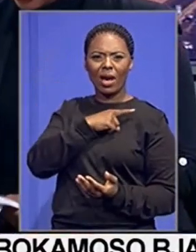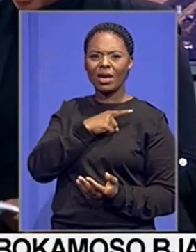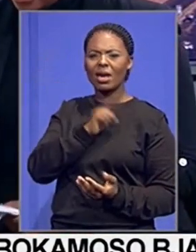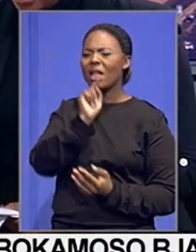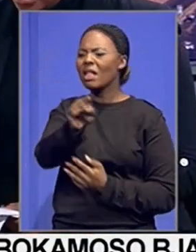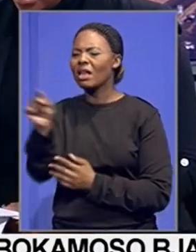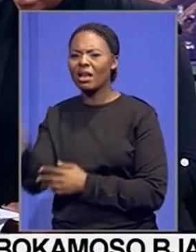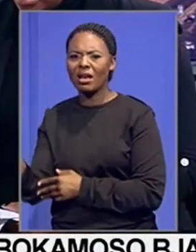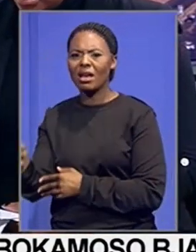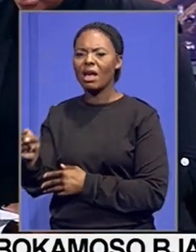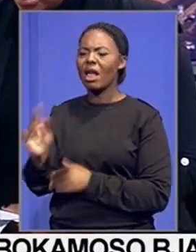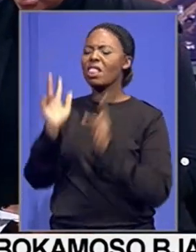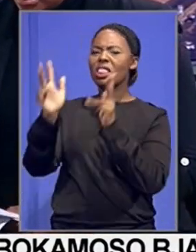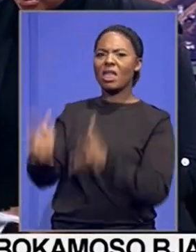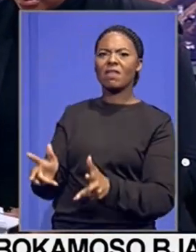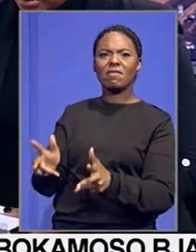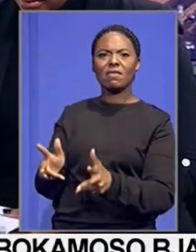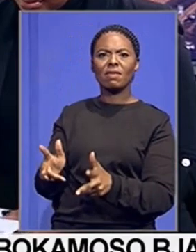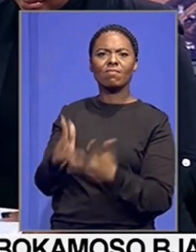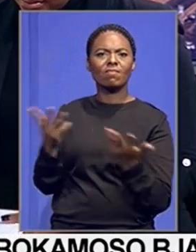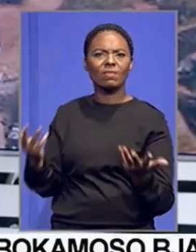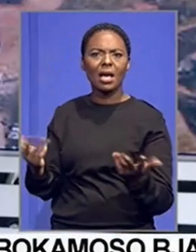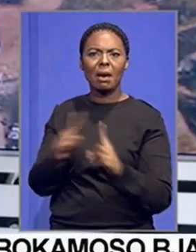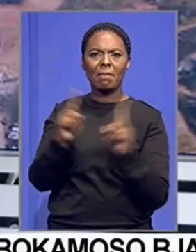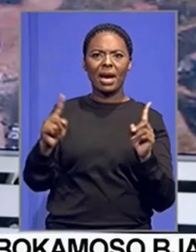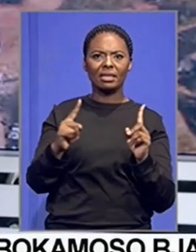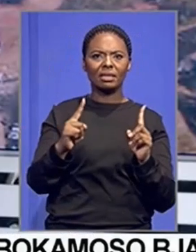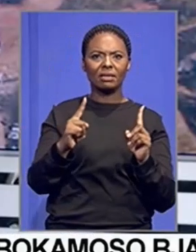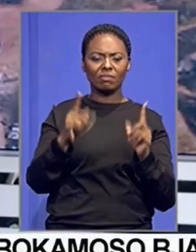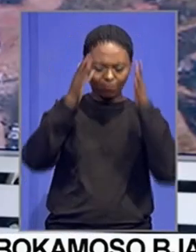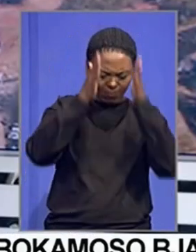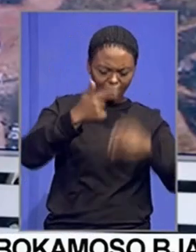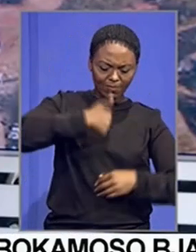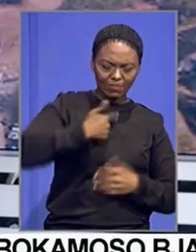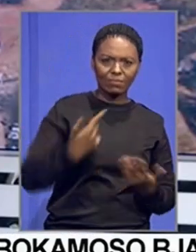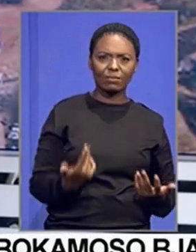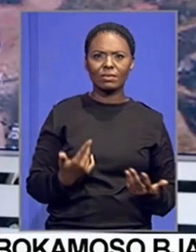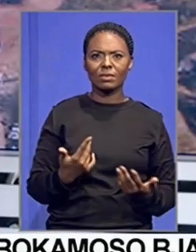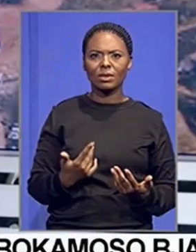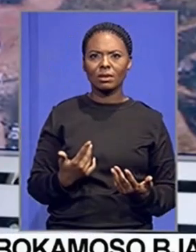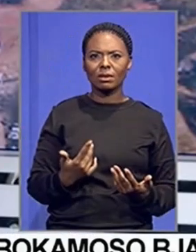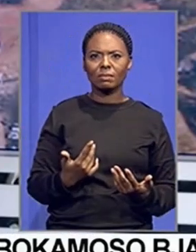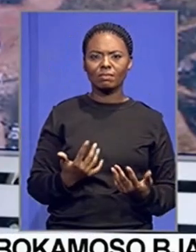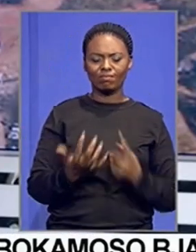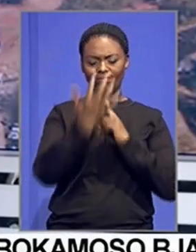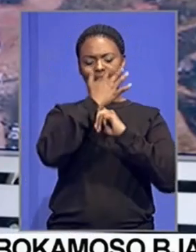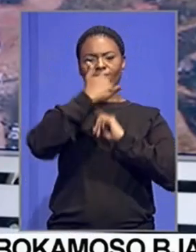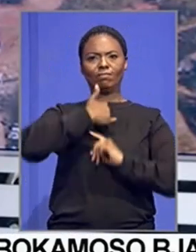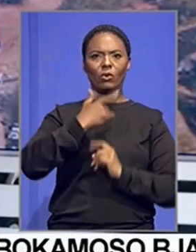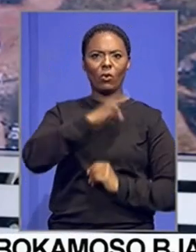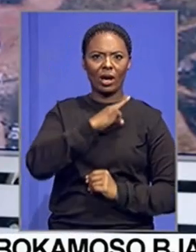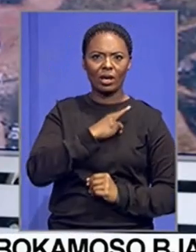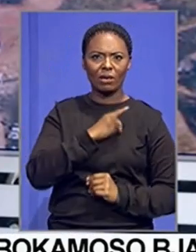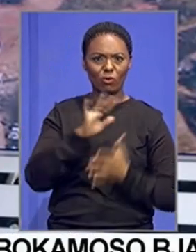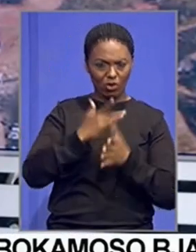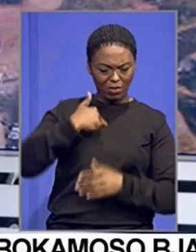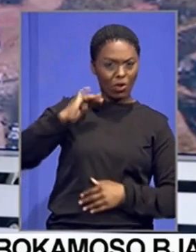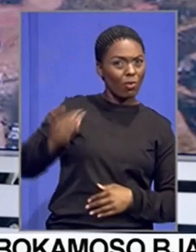ones and target this only a woman?